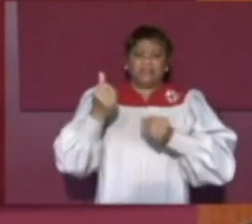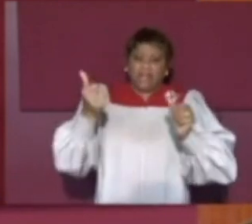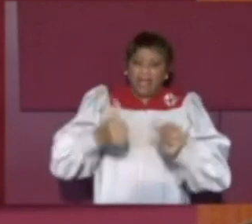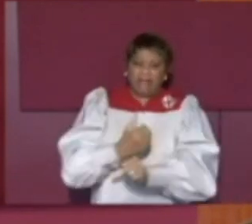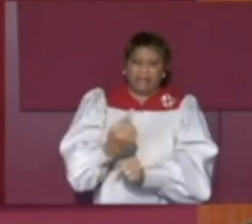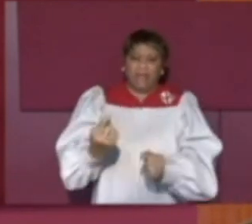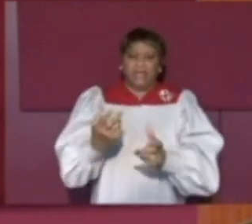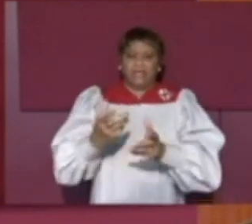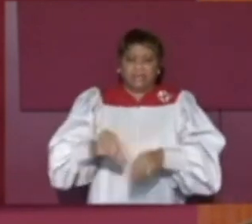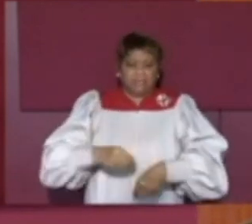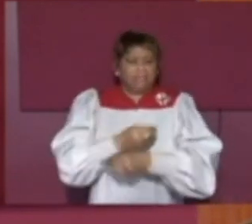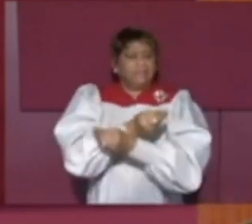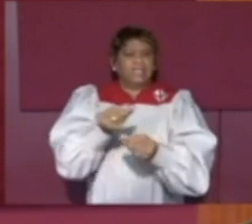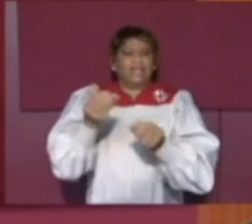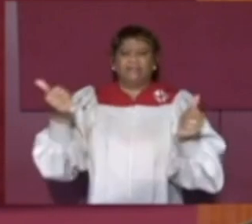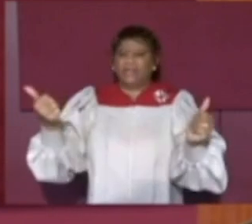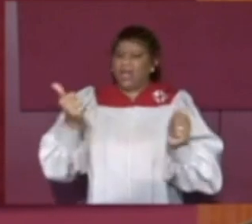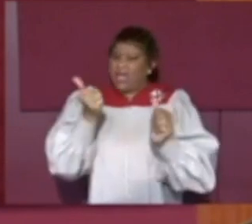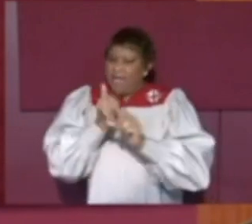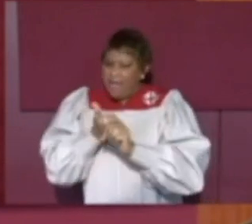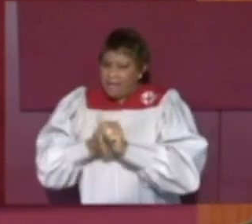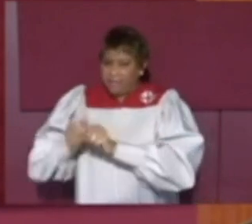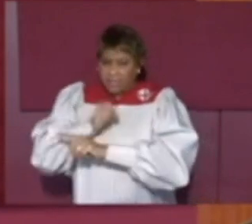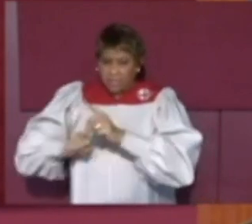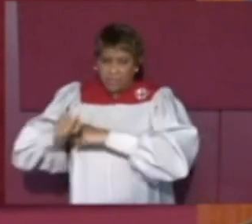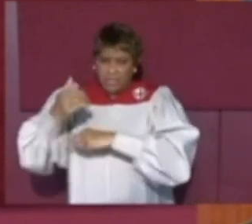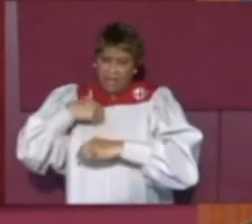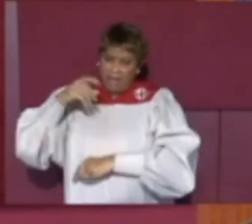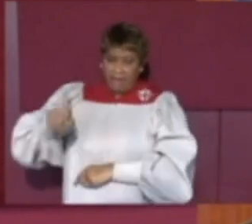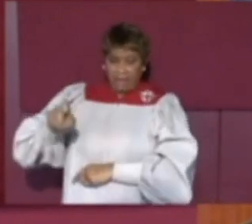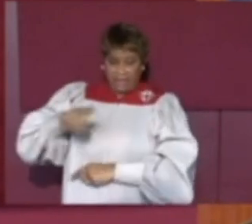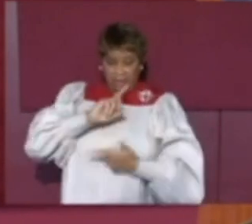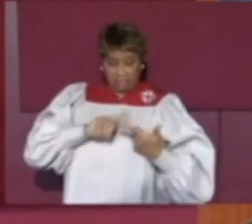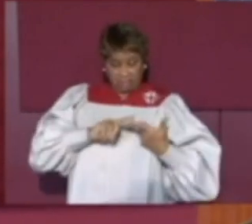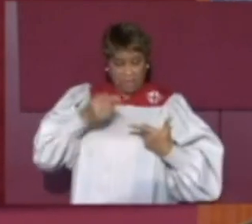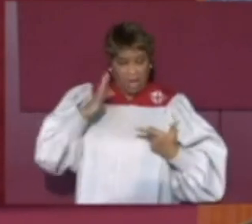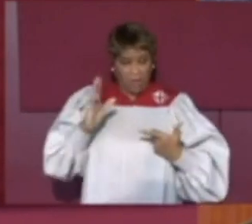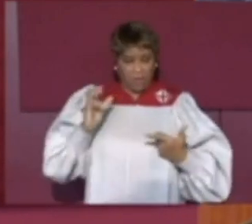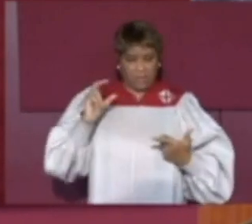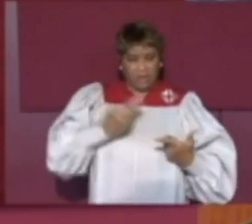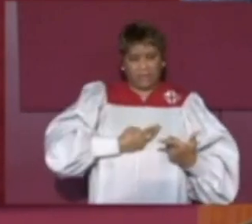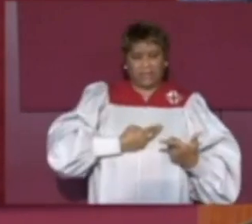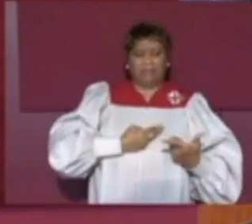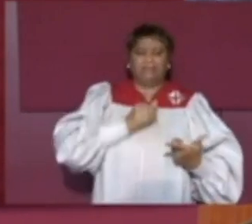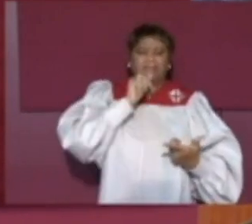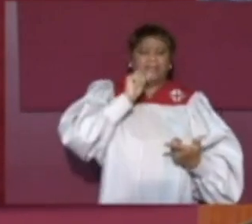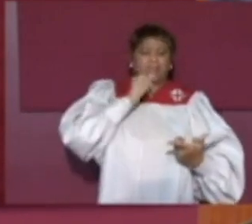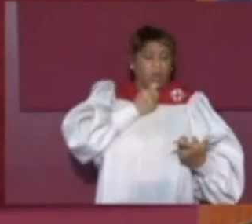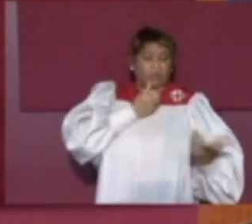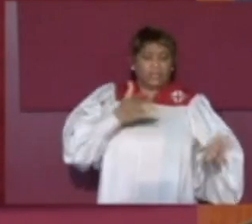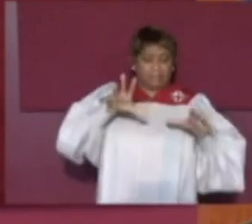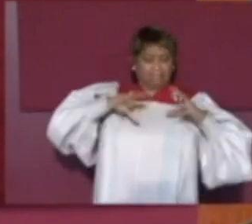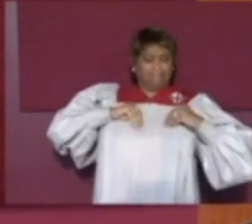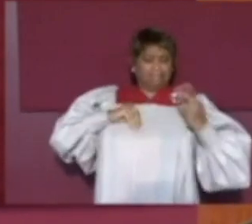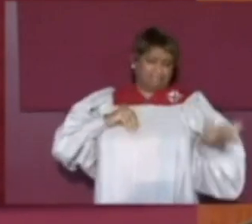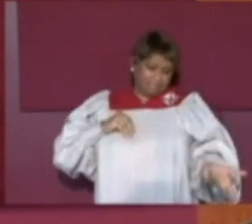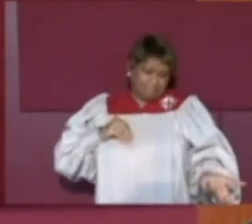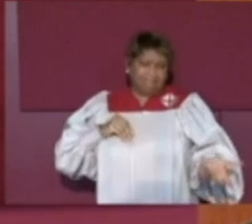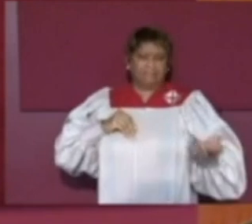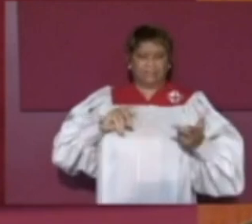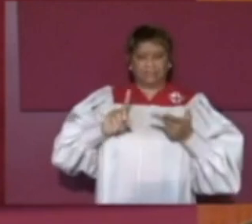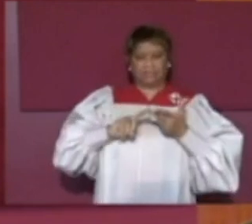to be generous to those situations where there's a need. God wants us to be tolerant. And God wants us to